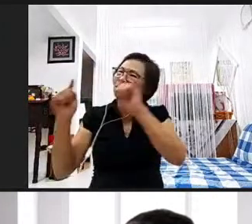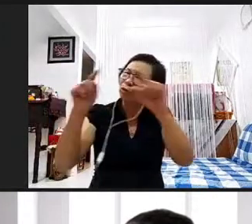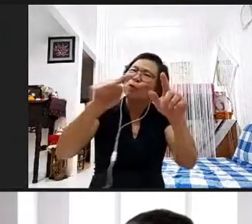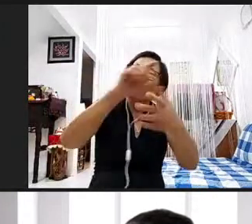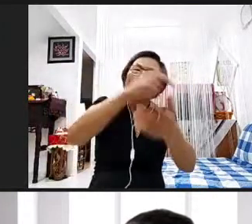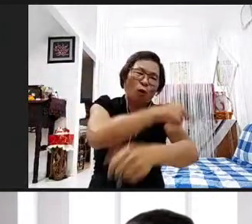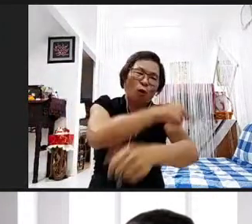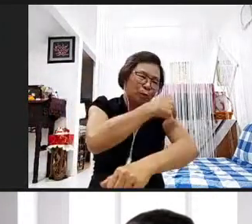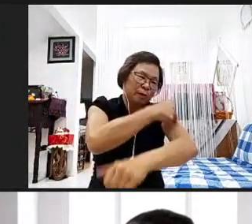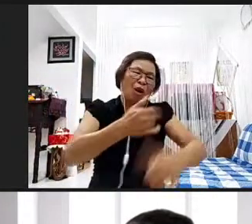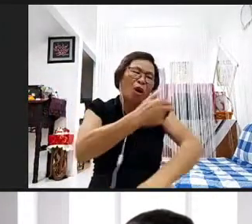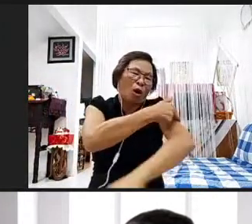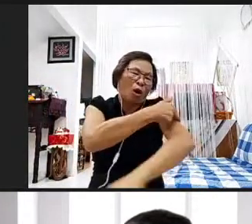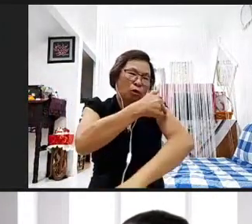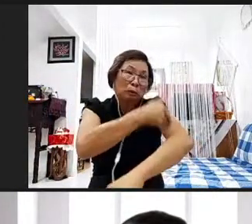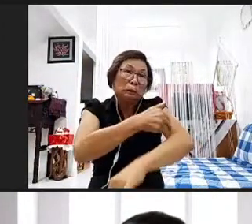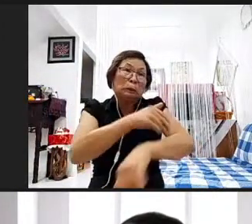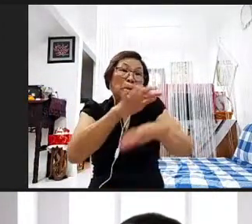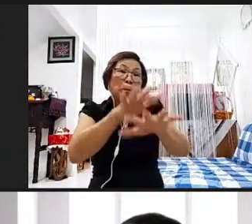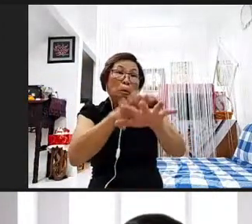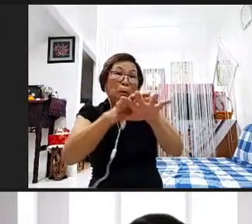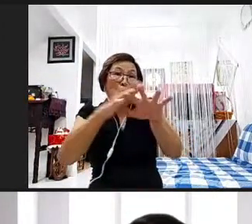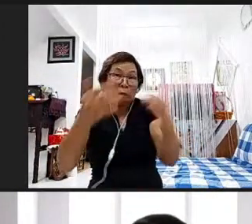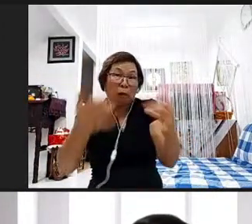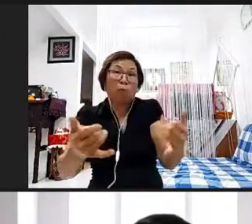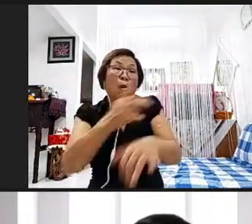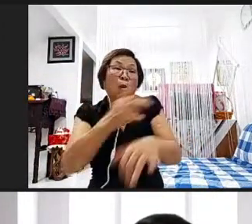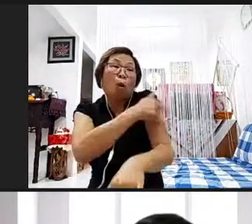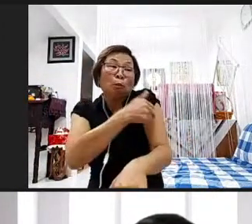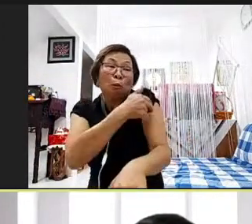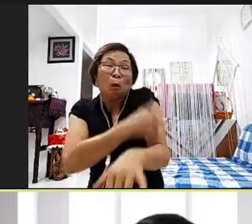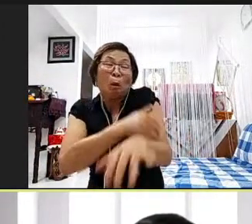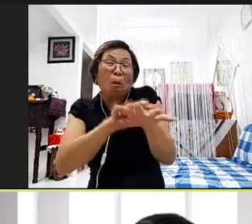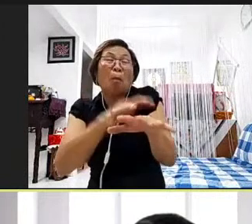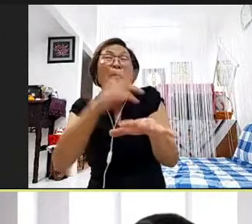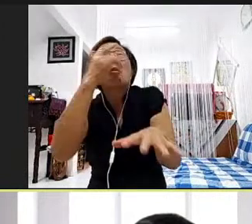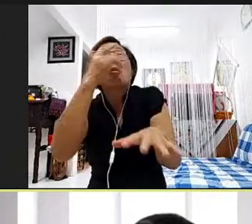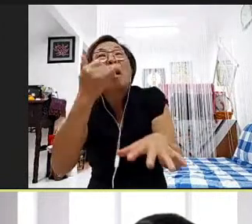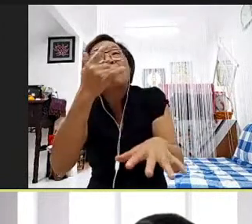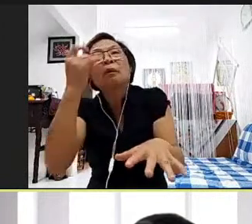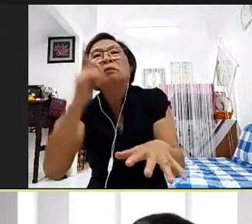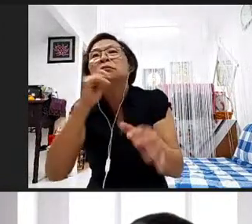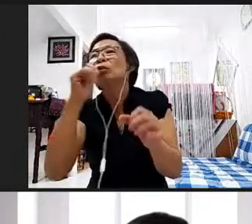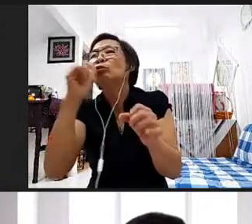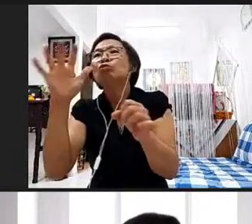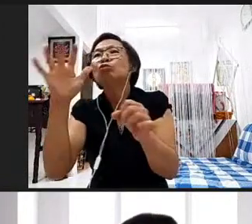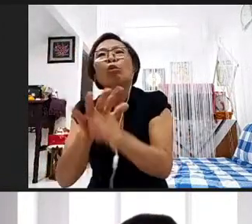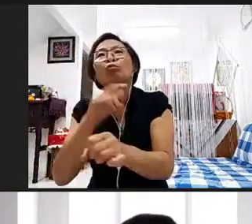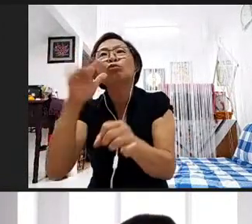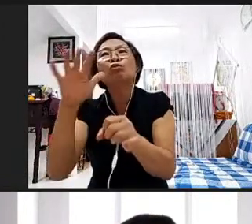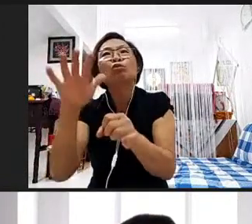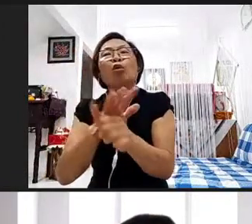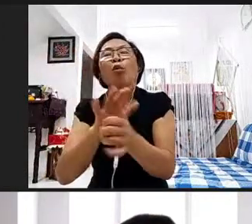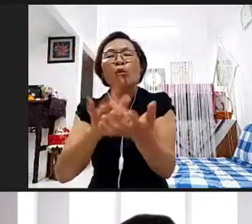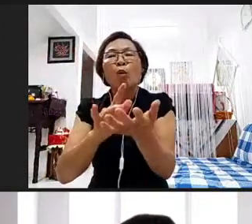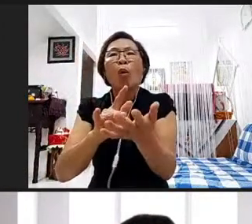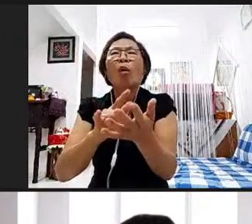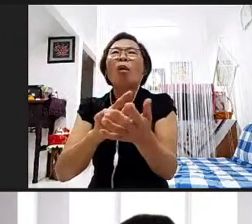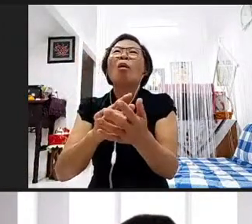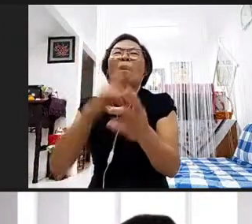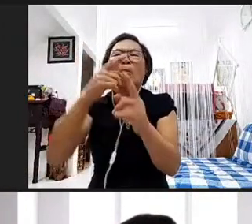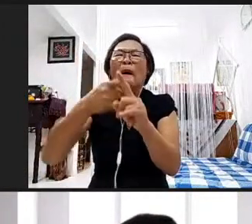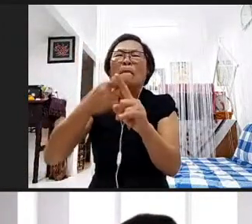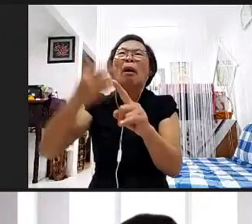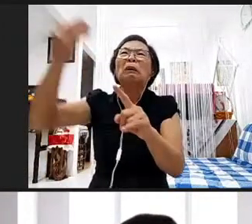has become very, very crowded. And because of lack of medications for a few months last year, and many